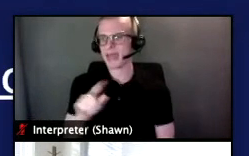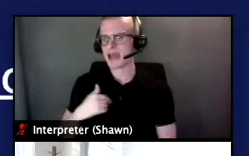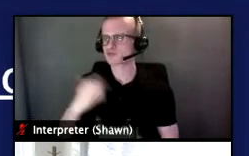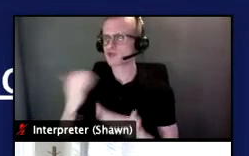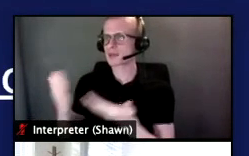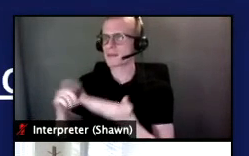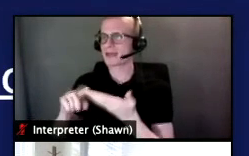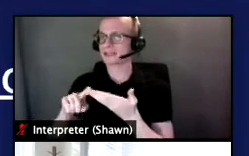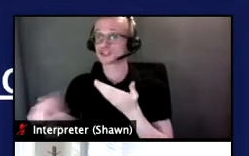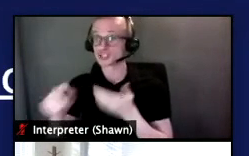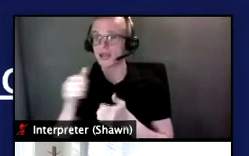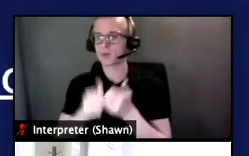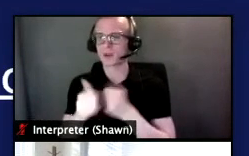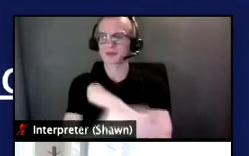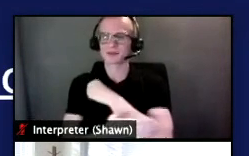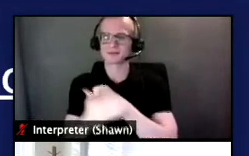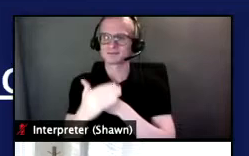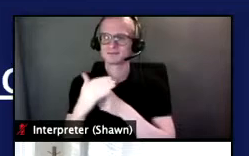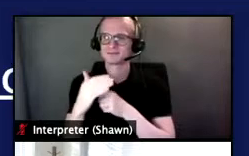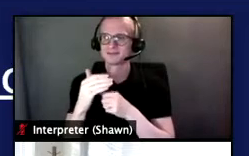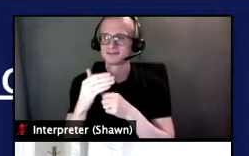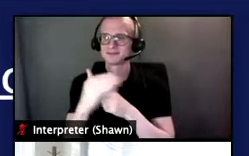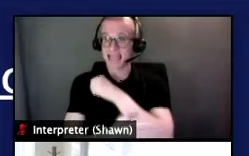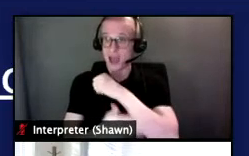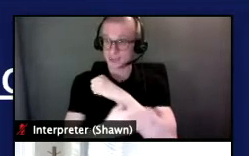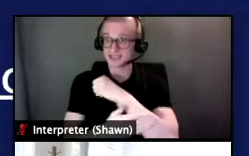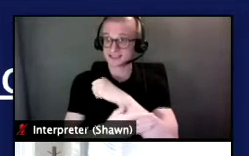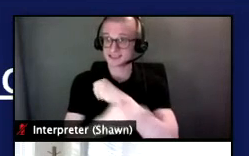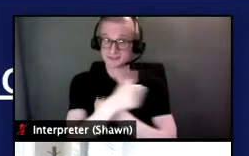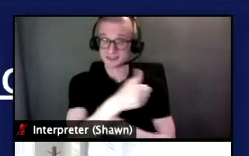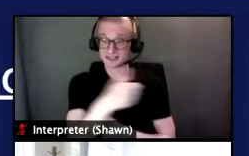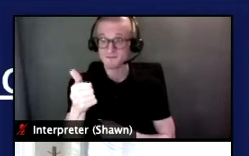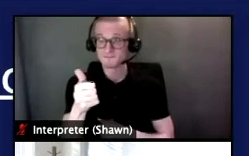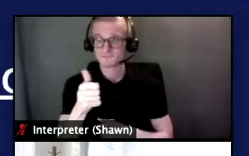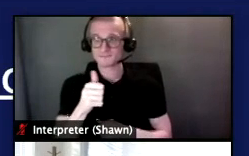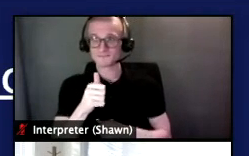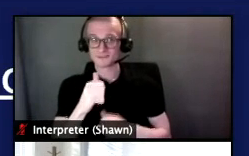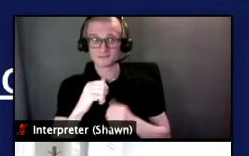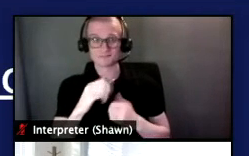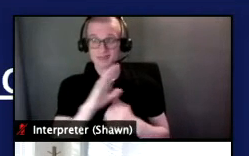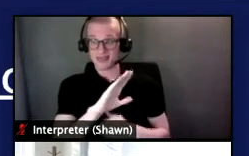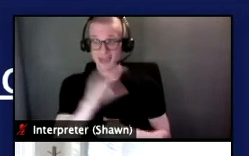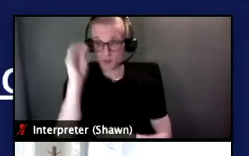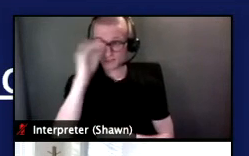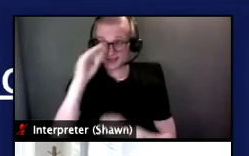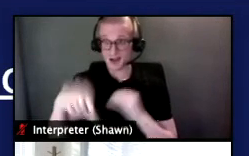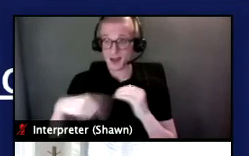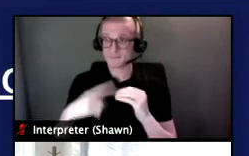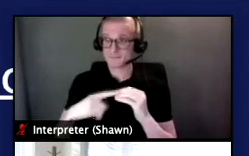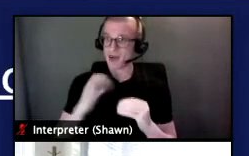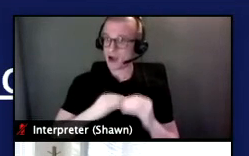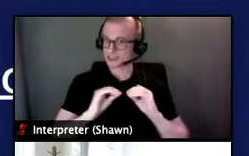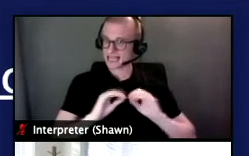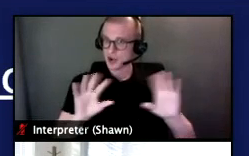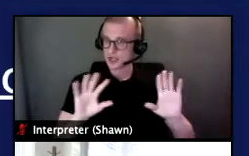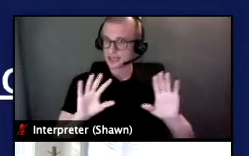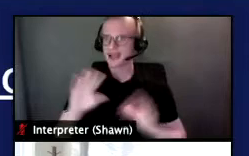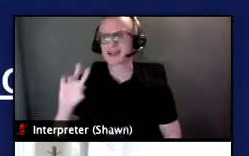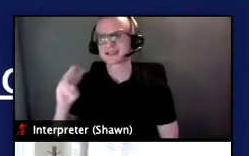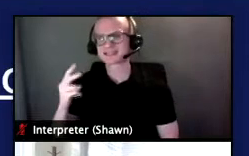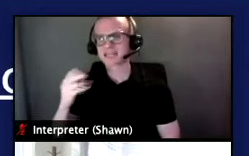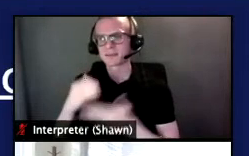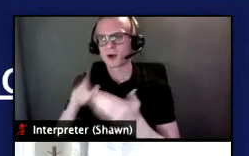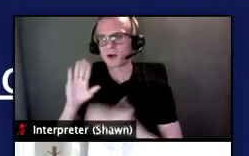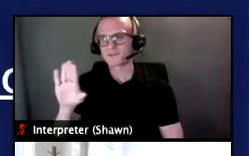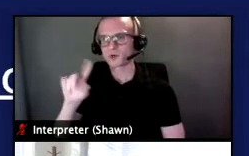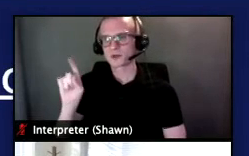perspective how clear we've been with them. And I'm sorry, I forgot the second part of your question.